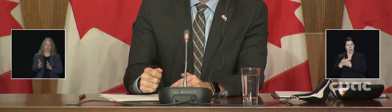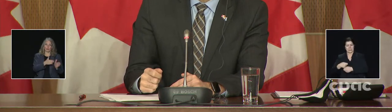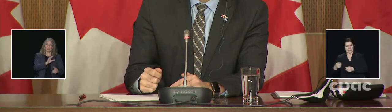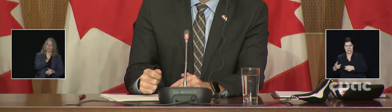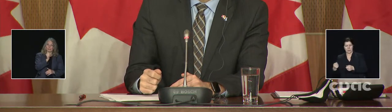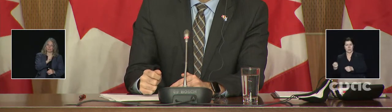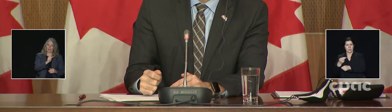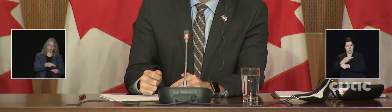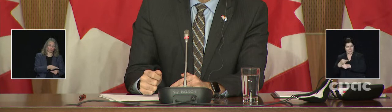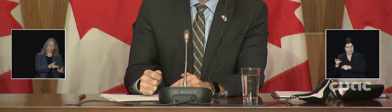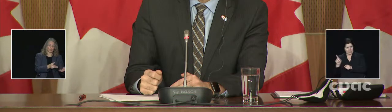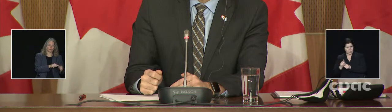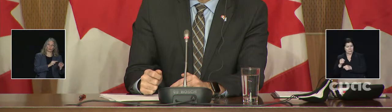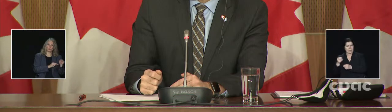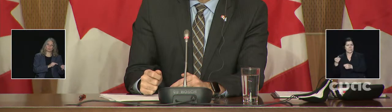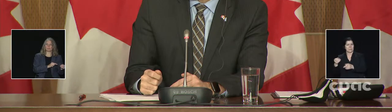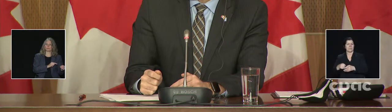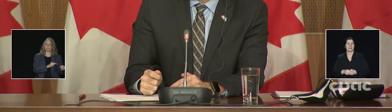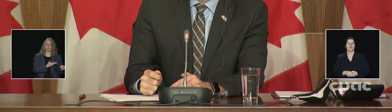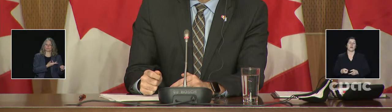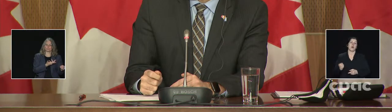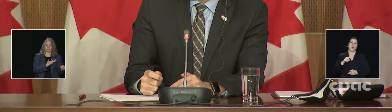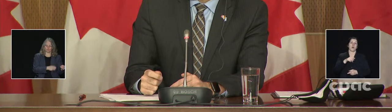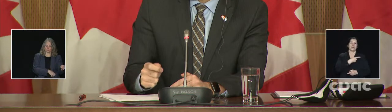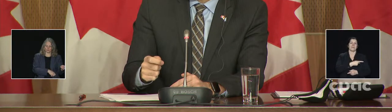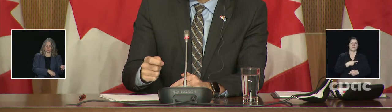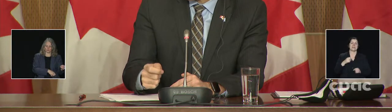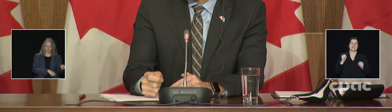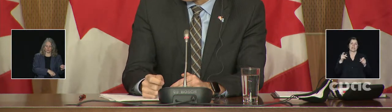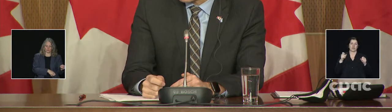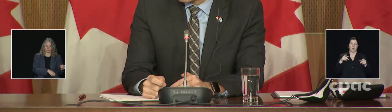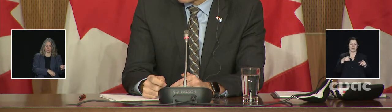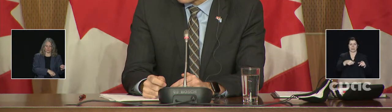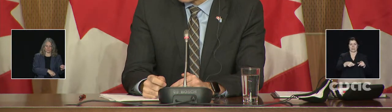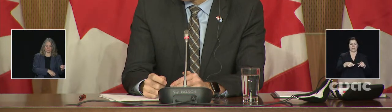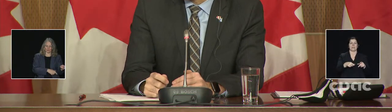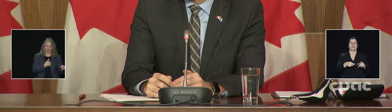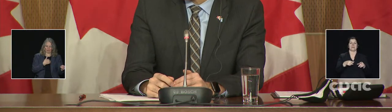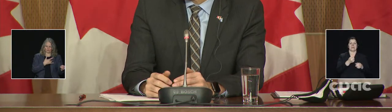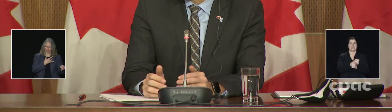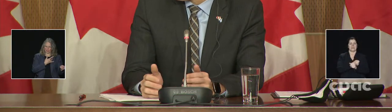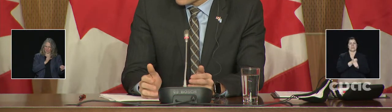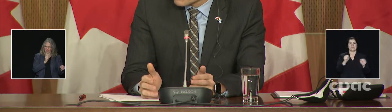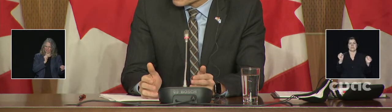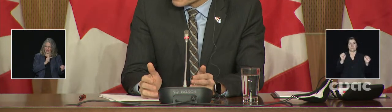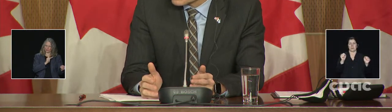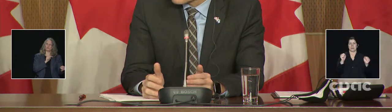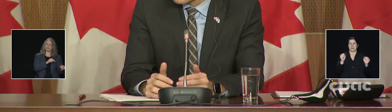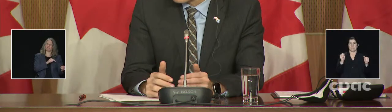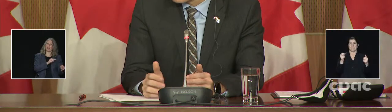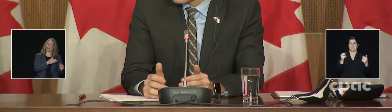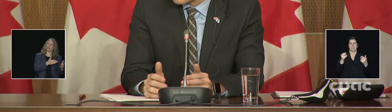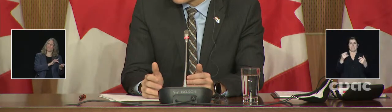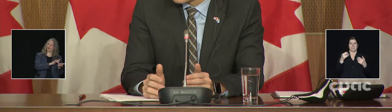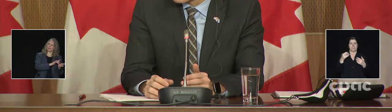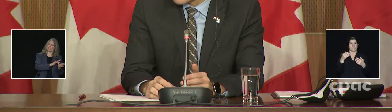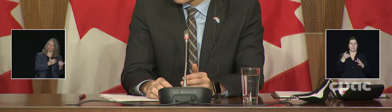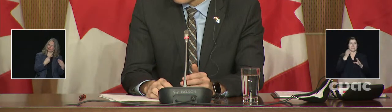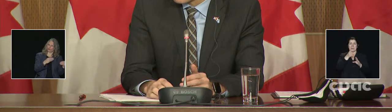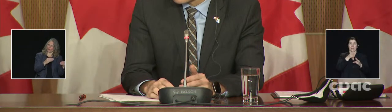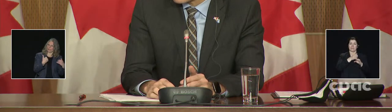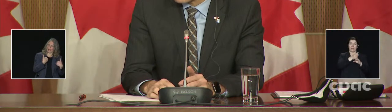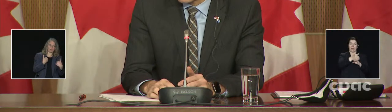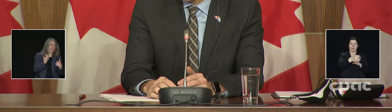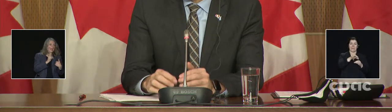they've been making them available directly, I believe, through pharmacies to the